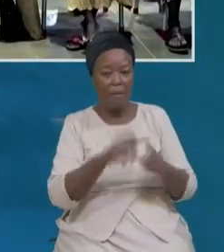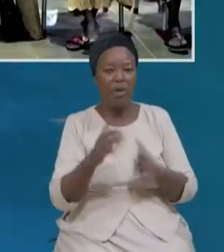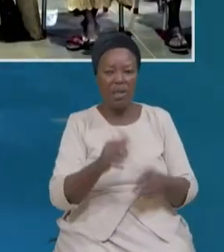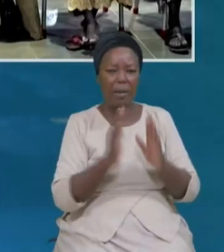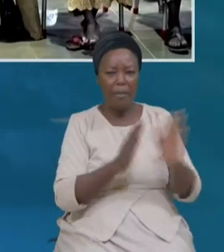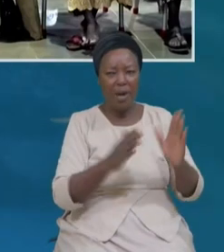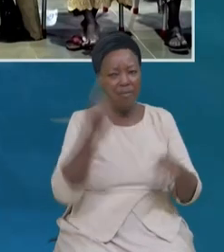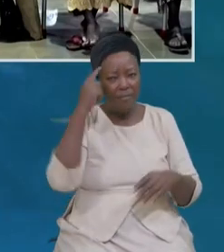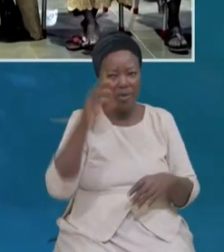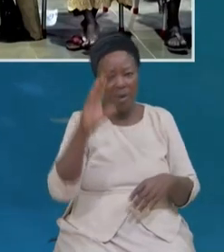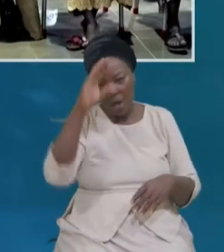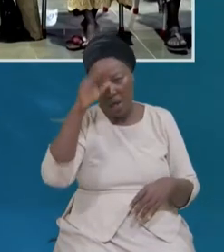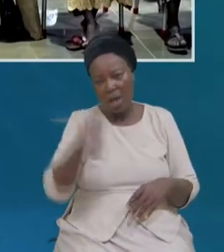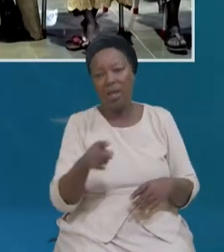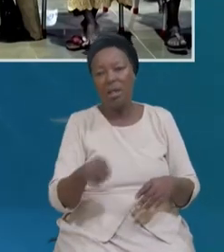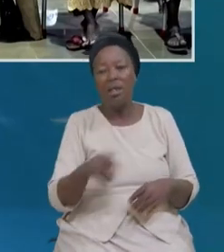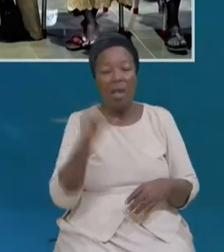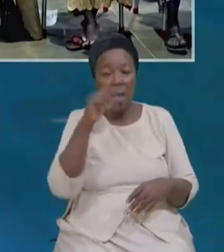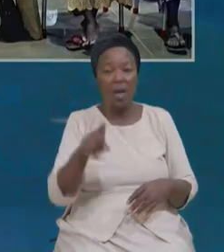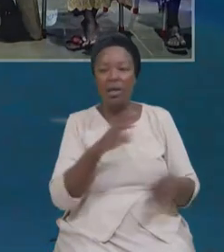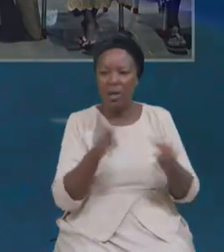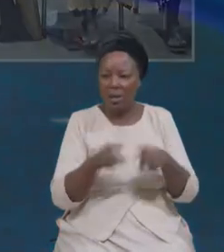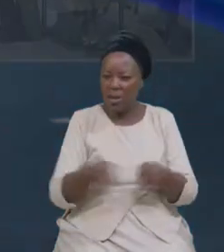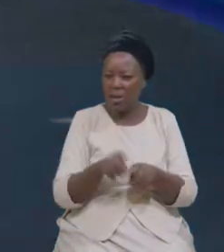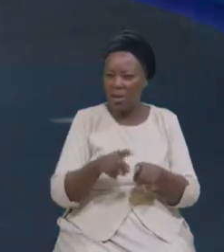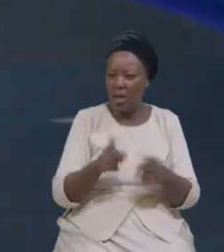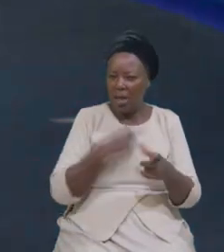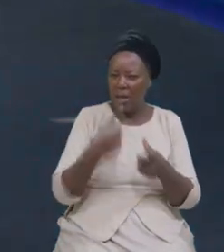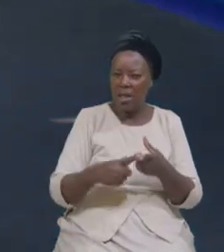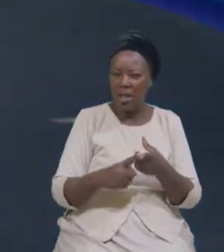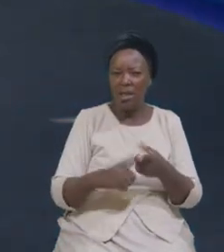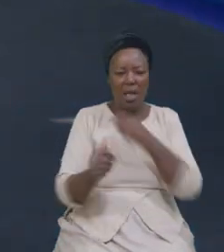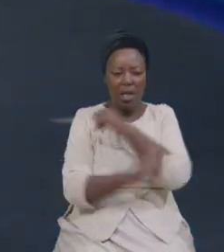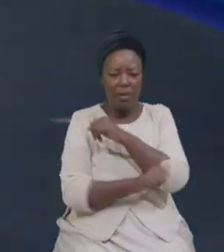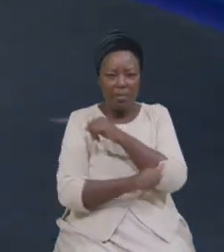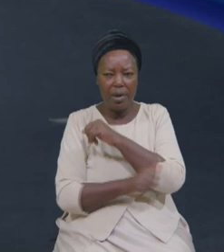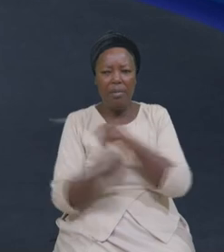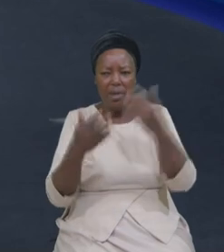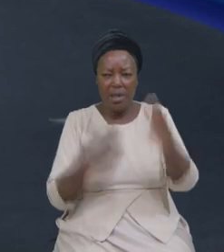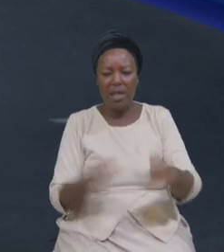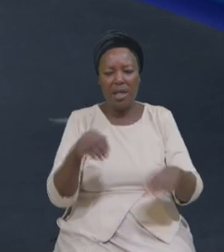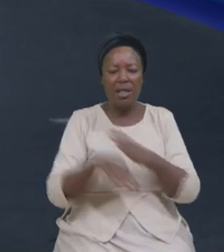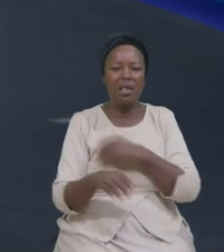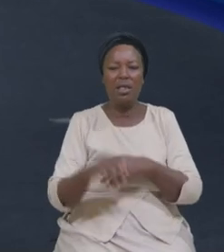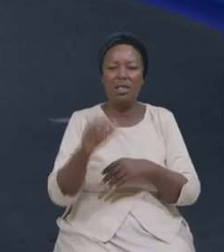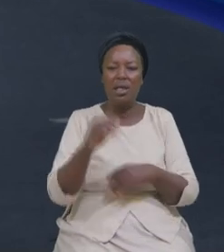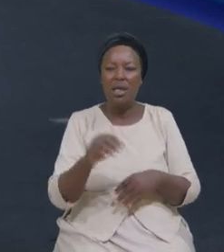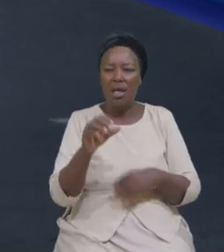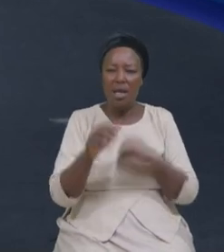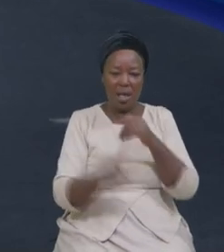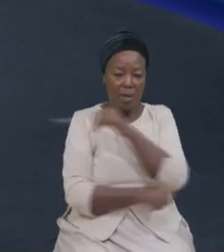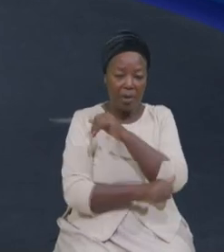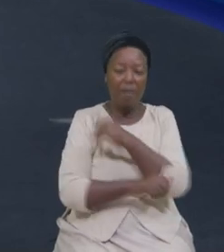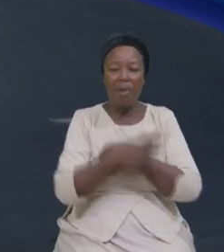And because of what was dead in Abraham, dead in Sarah, they couldn't have